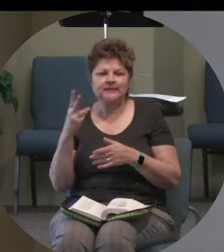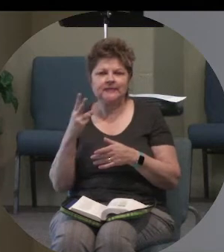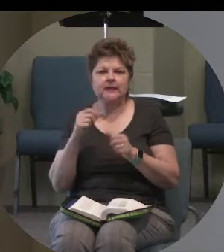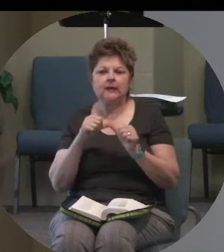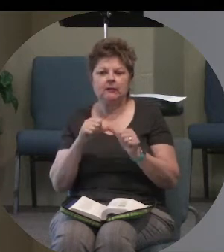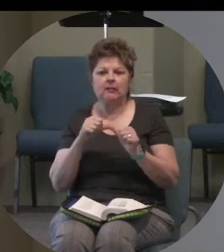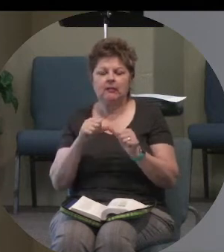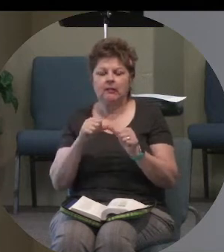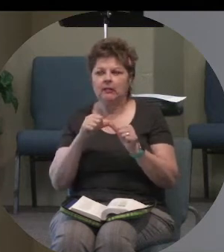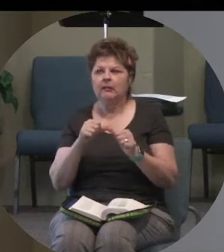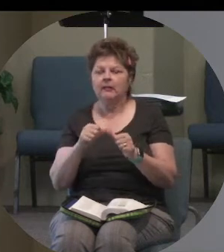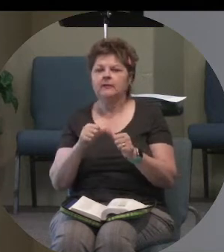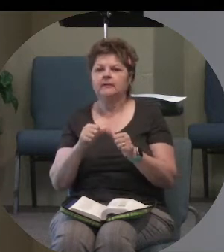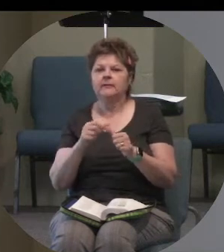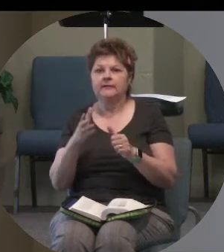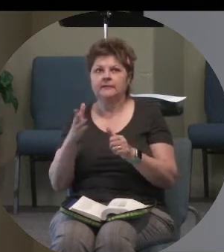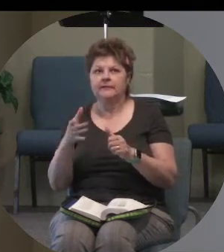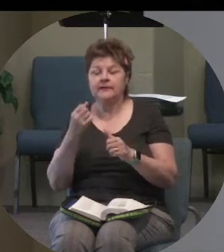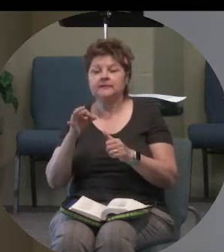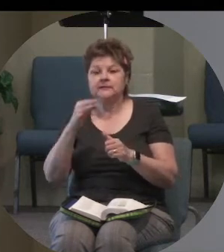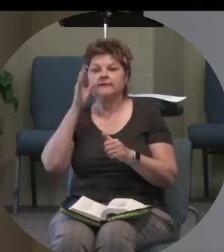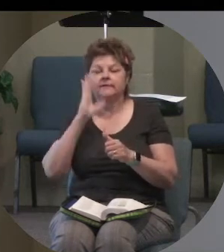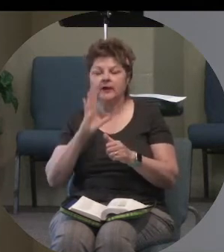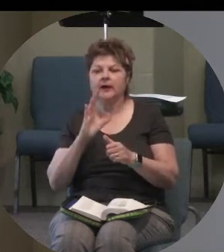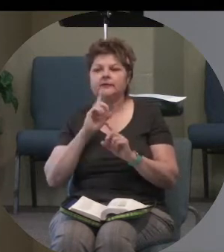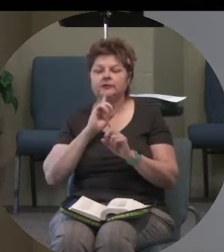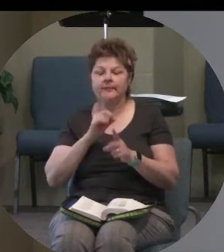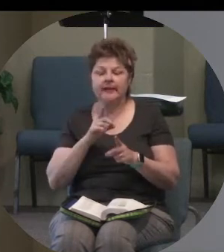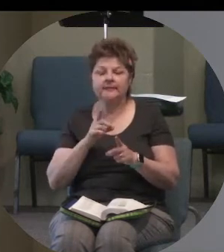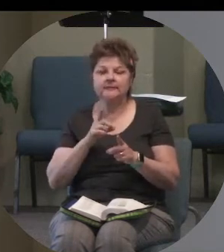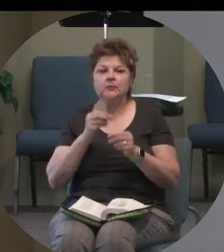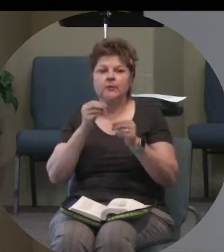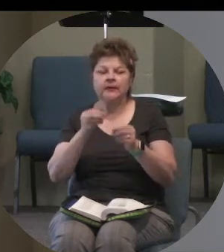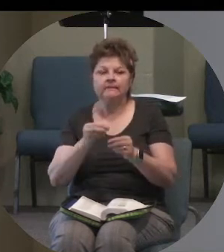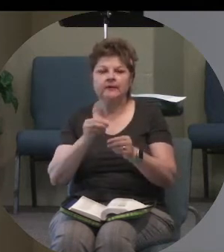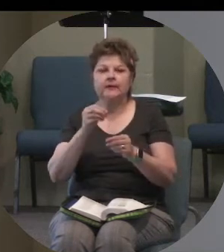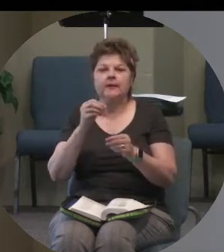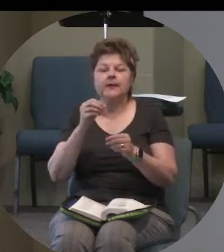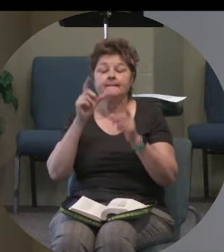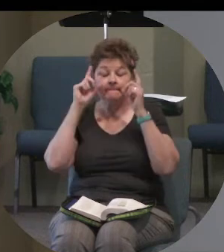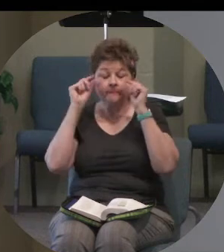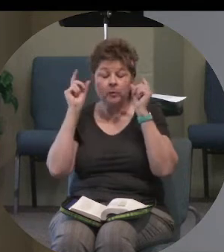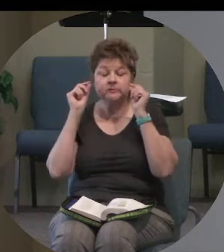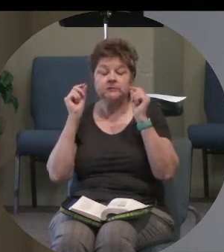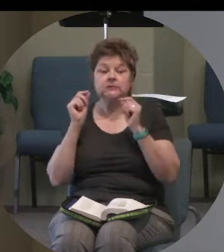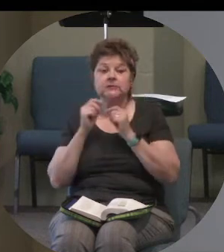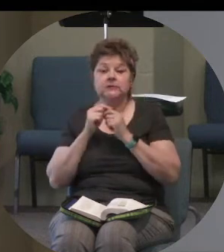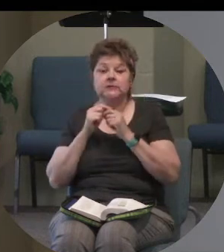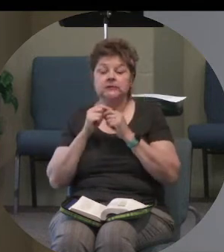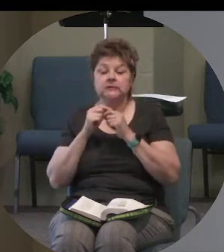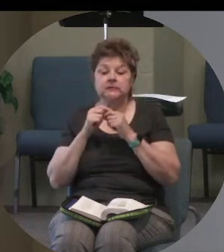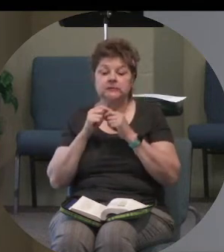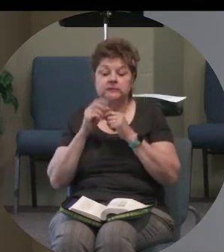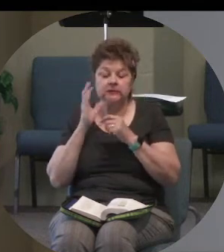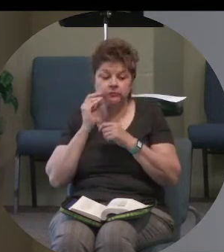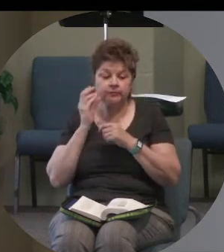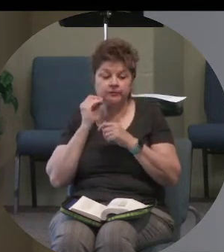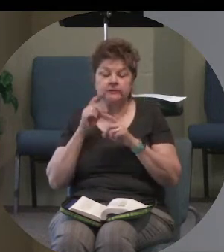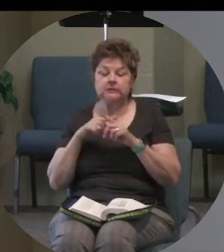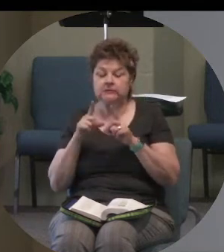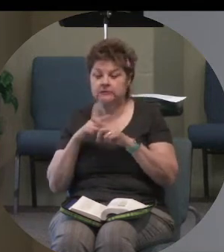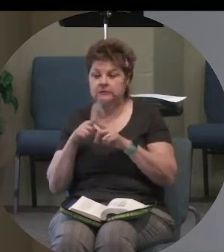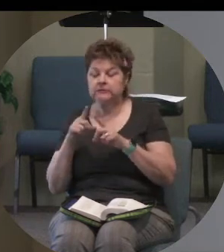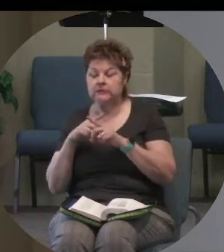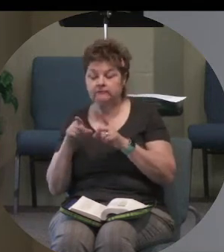to the things of God, to the commands given by Moses. As he walks through these different dynamics of